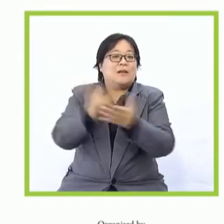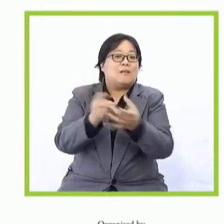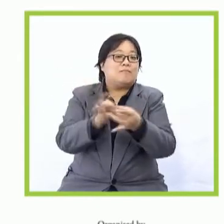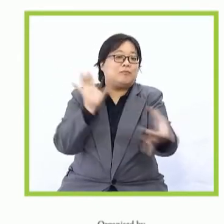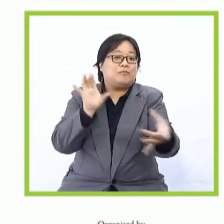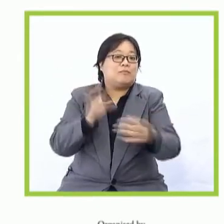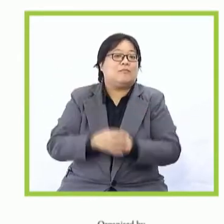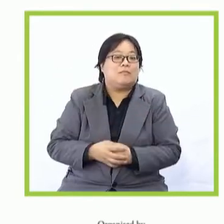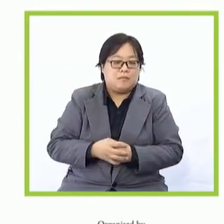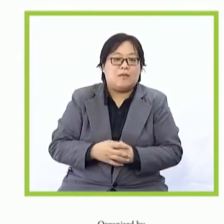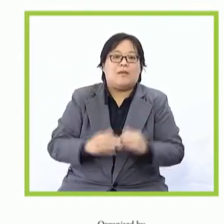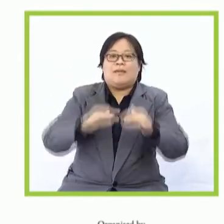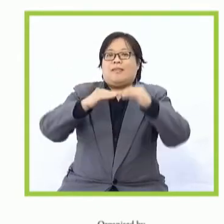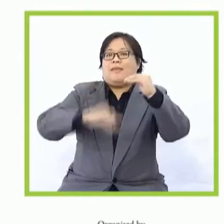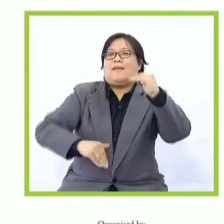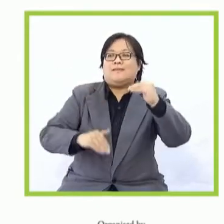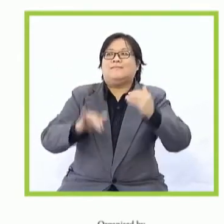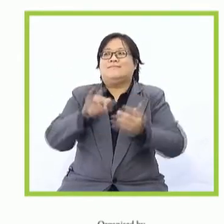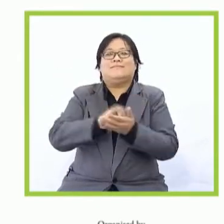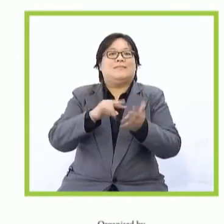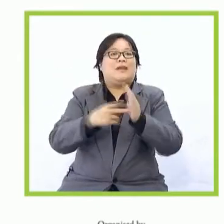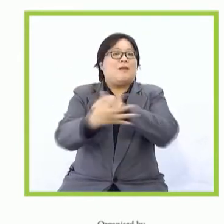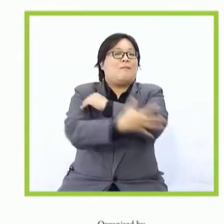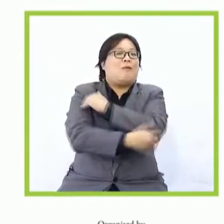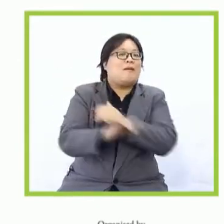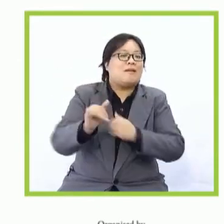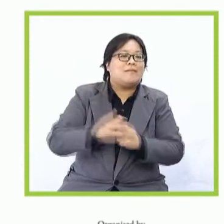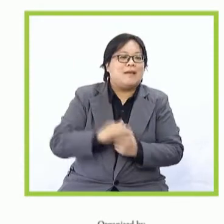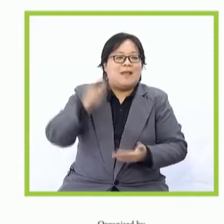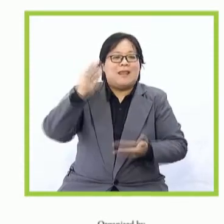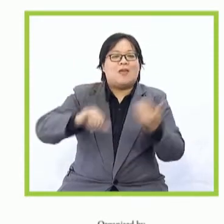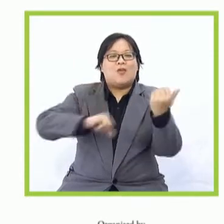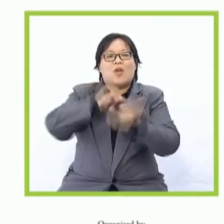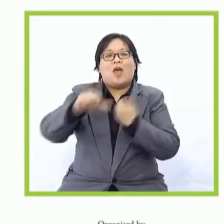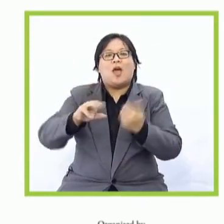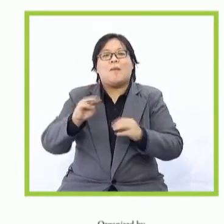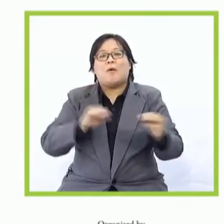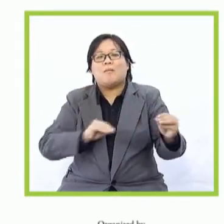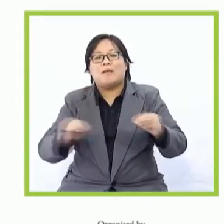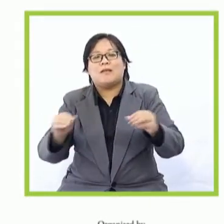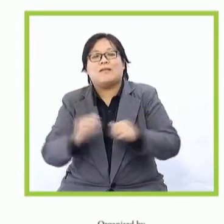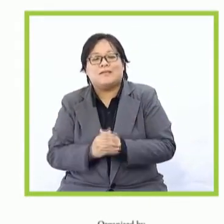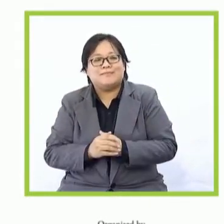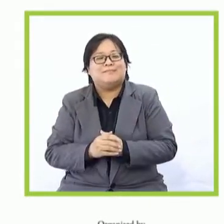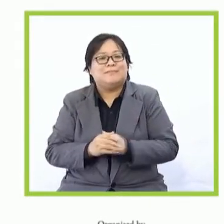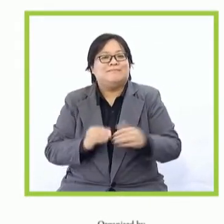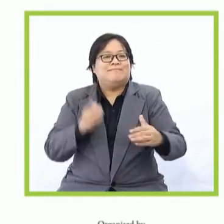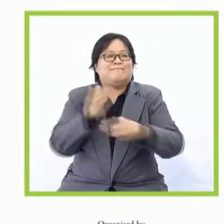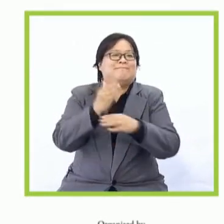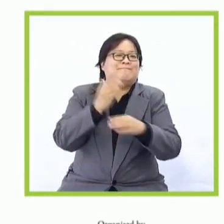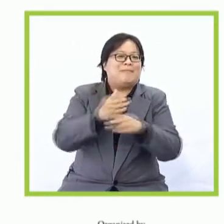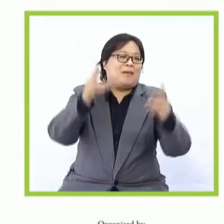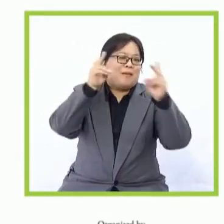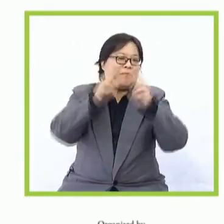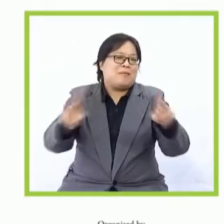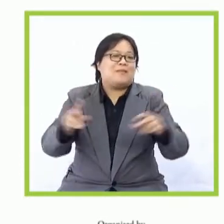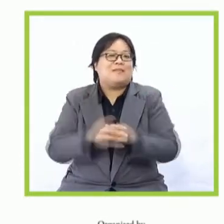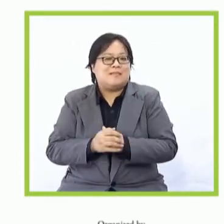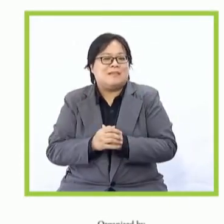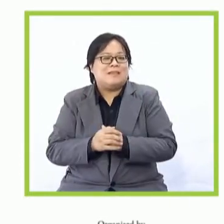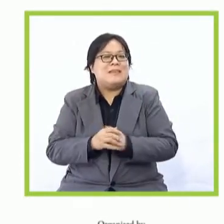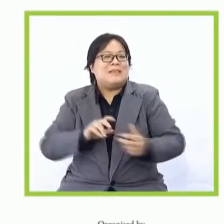holding back our progress on poverty, it's lessening social mobility, it's undermining social cohesion, it's threatening peace, it's